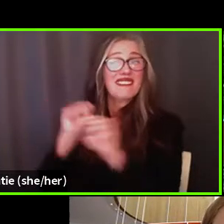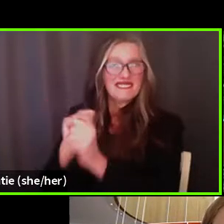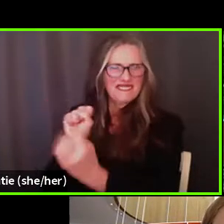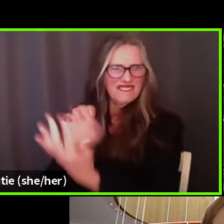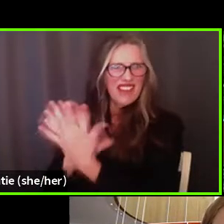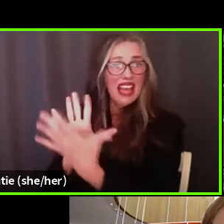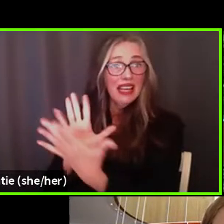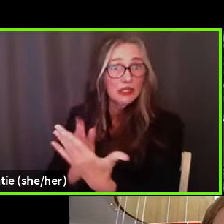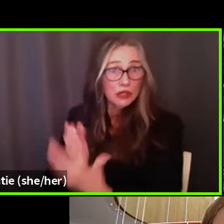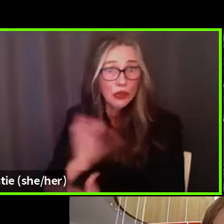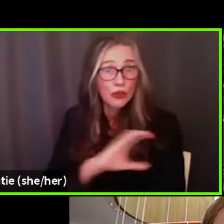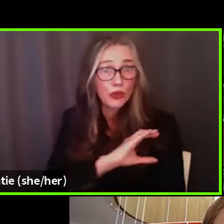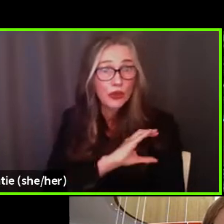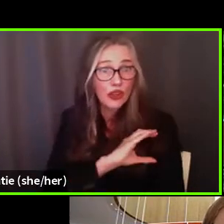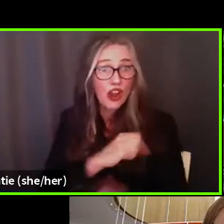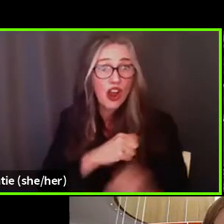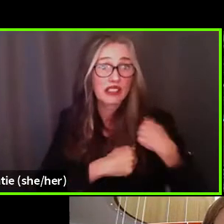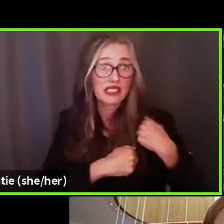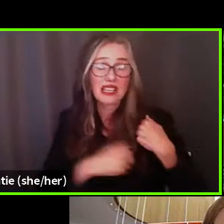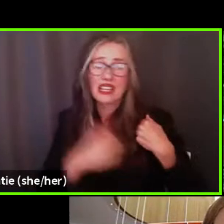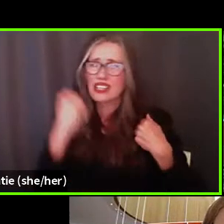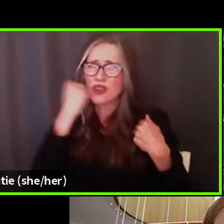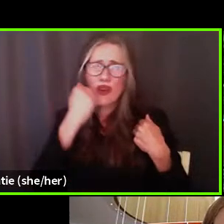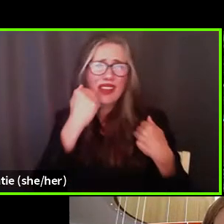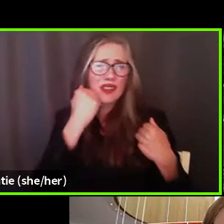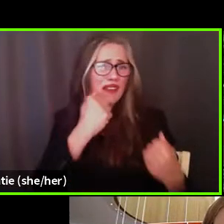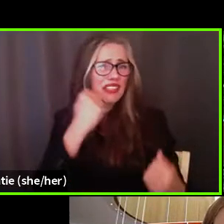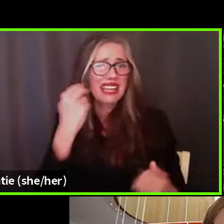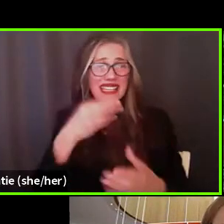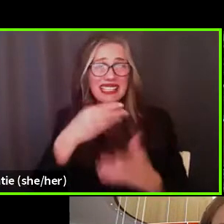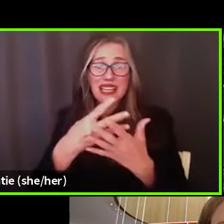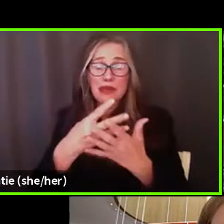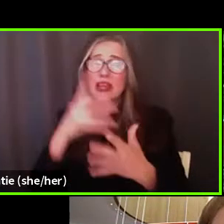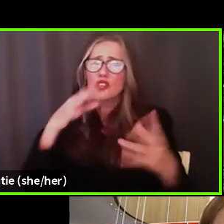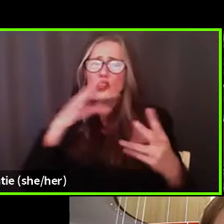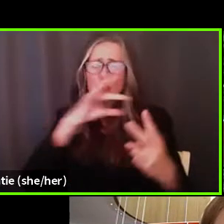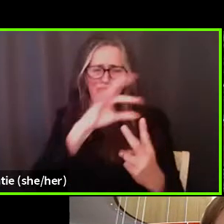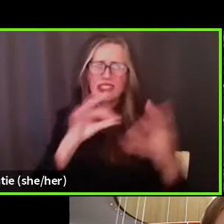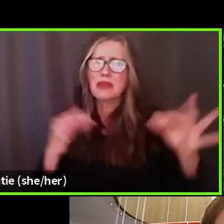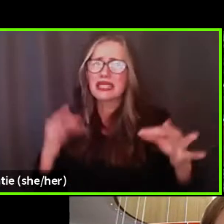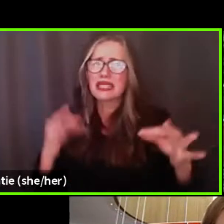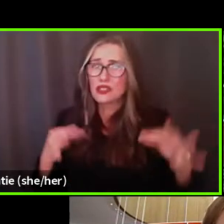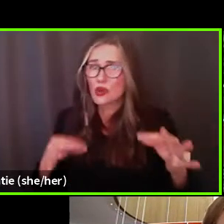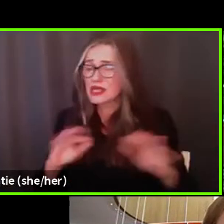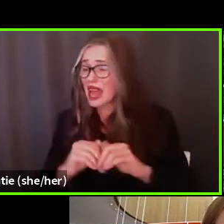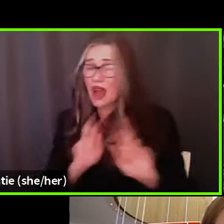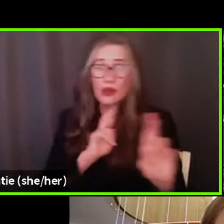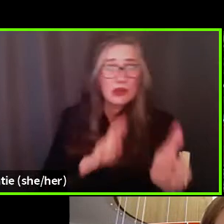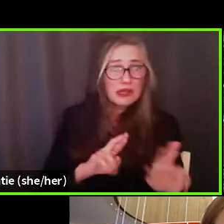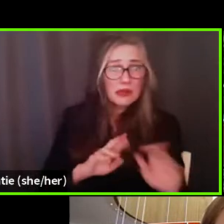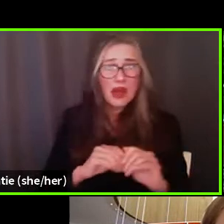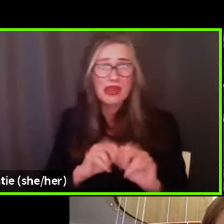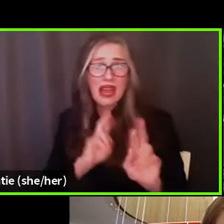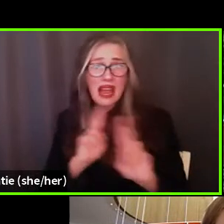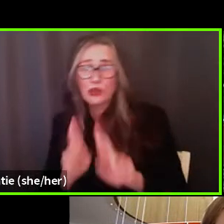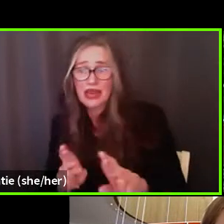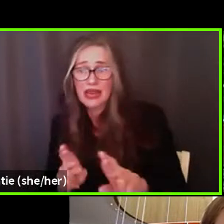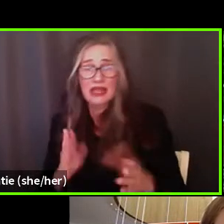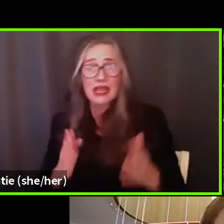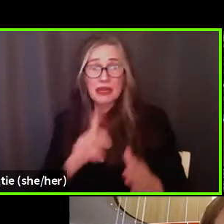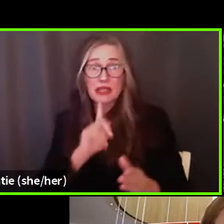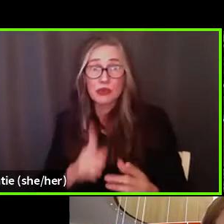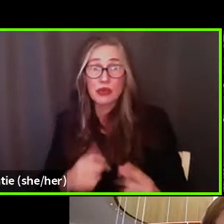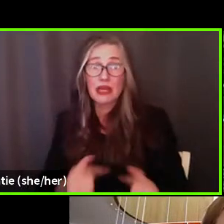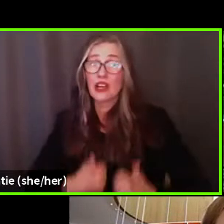guards so as you see every day inside of prisons people have to make choices on how to respond and react because your life literally